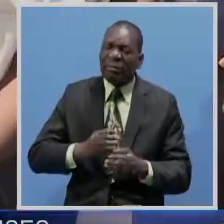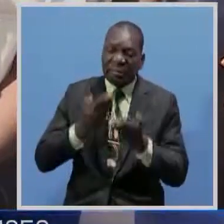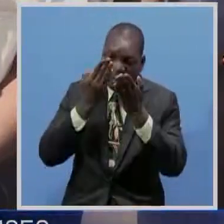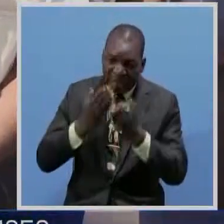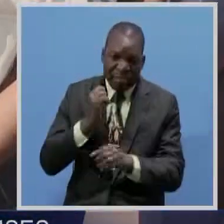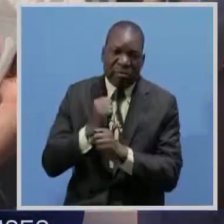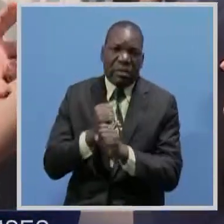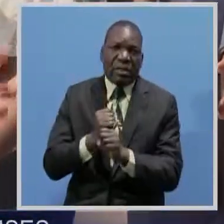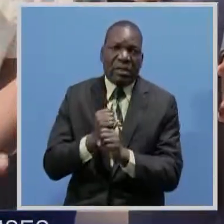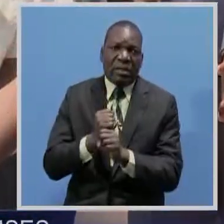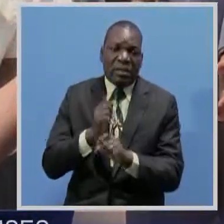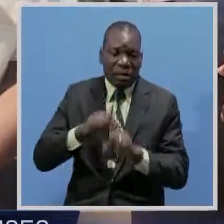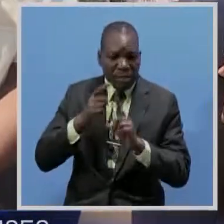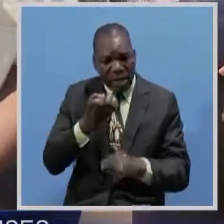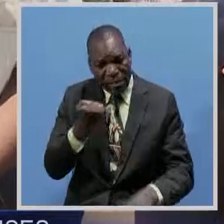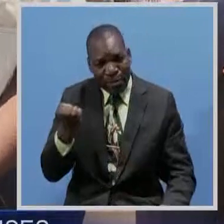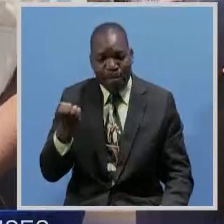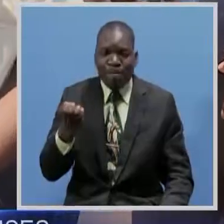them. But with the equipment you have